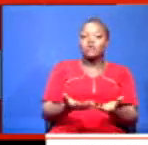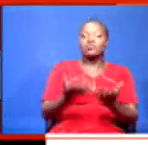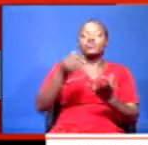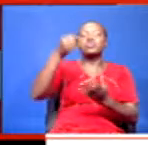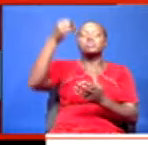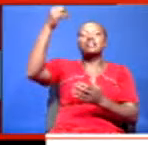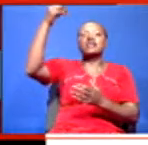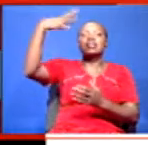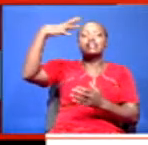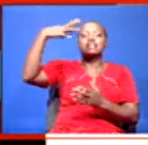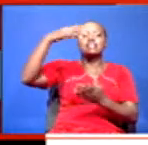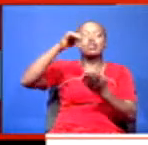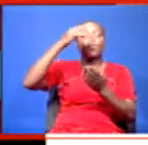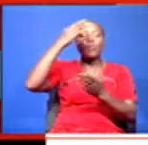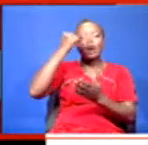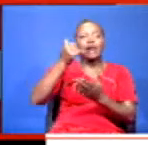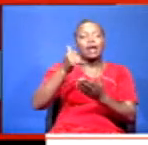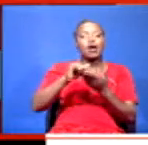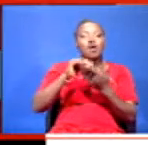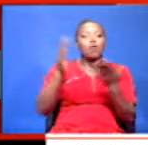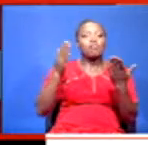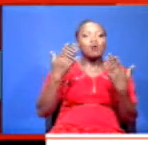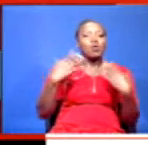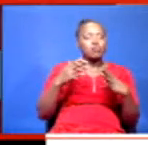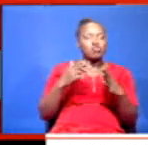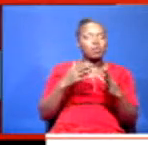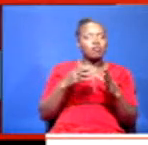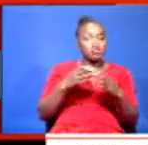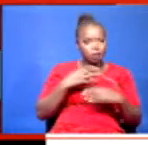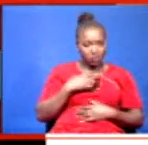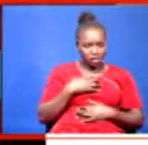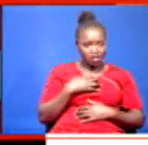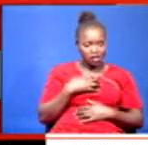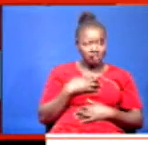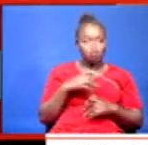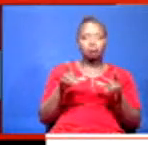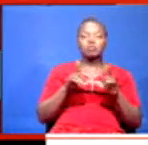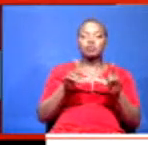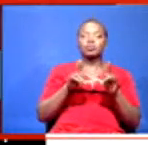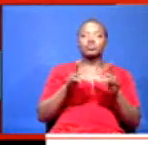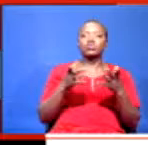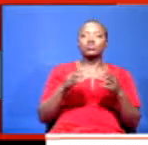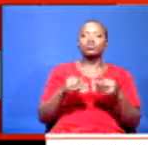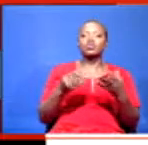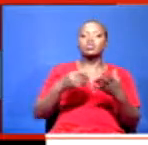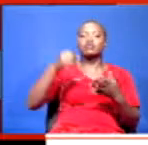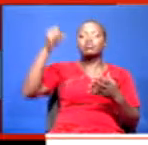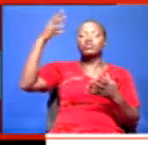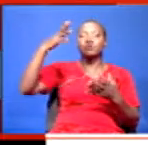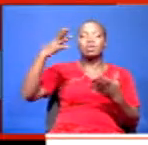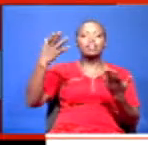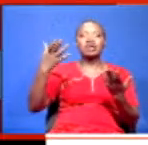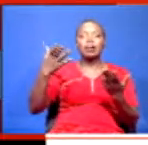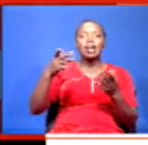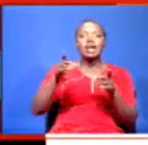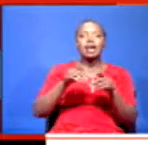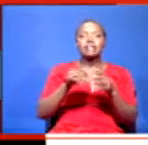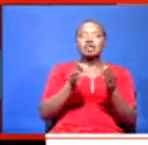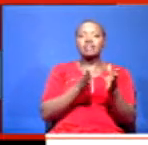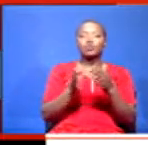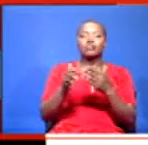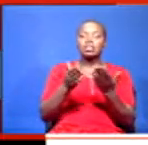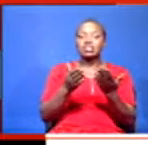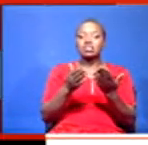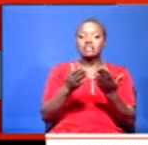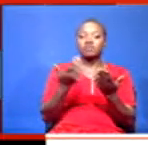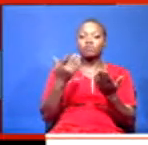that's why more players have been licensed to offer solar energy, you know, as an alternative to